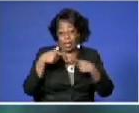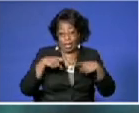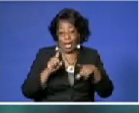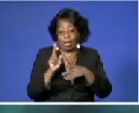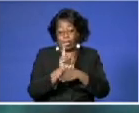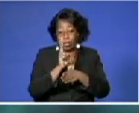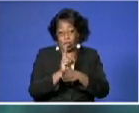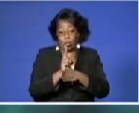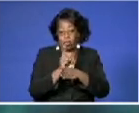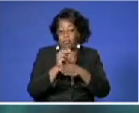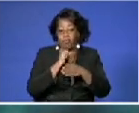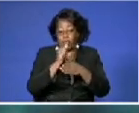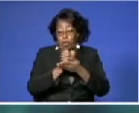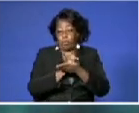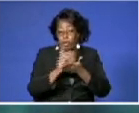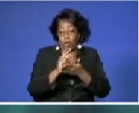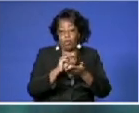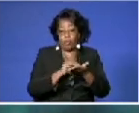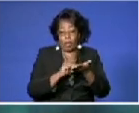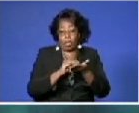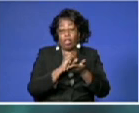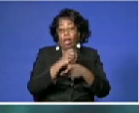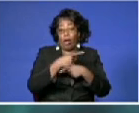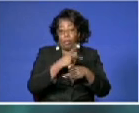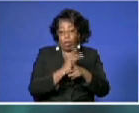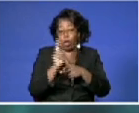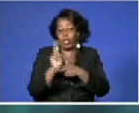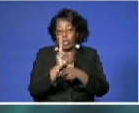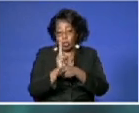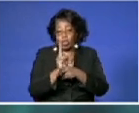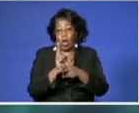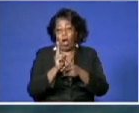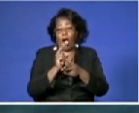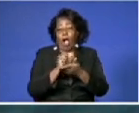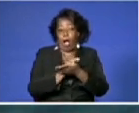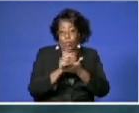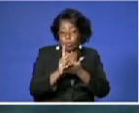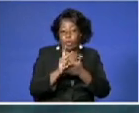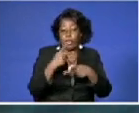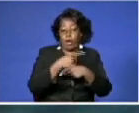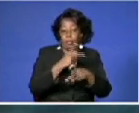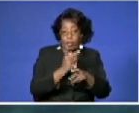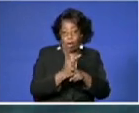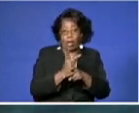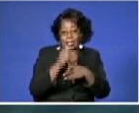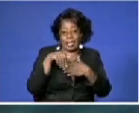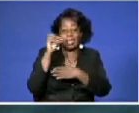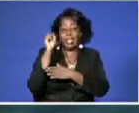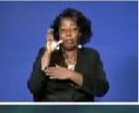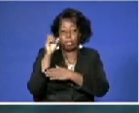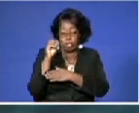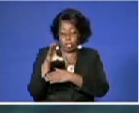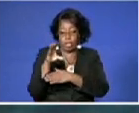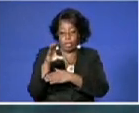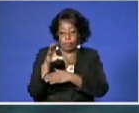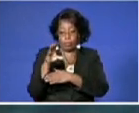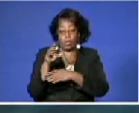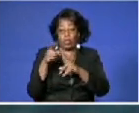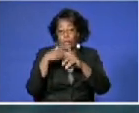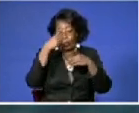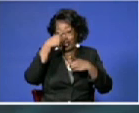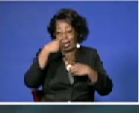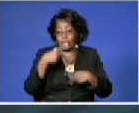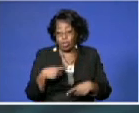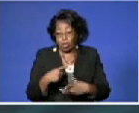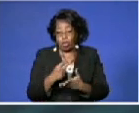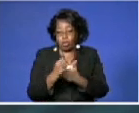of unapproved medical products or unapproved uses of approved medical products in an emergency to diagnose,